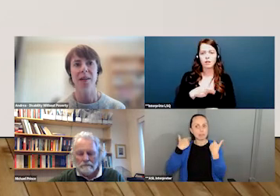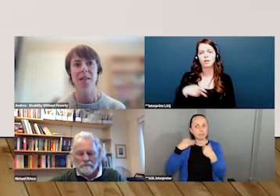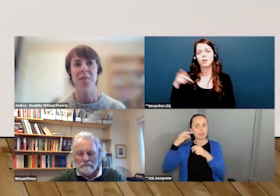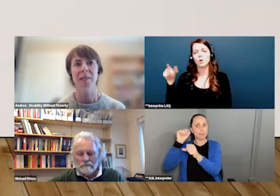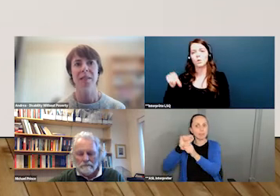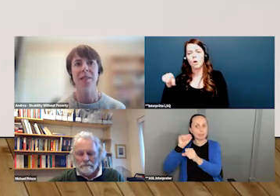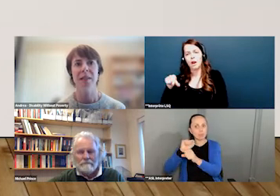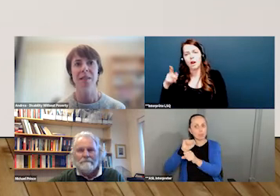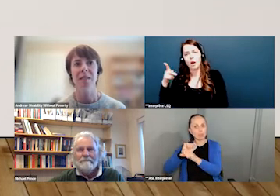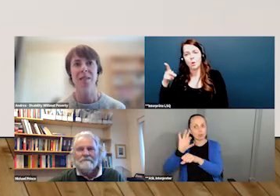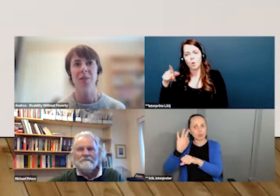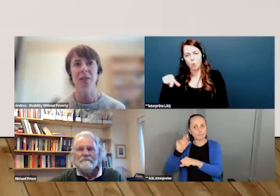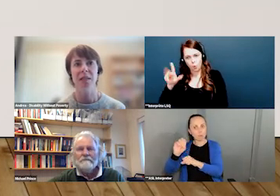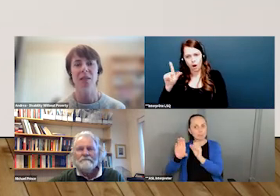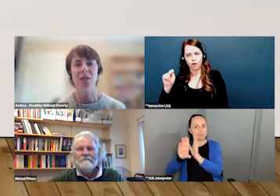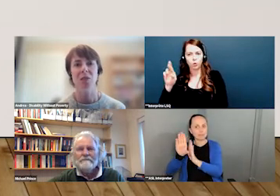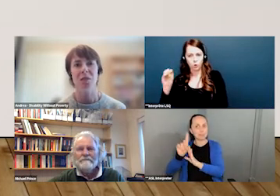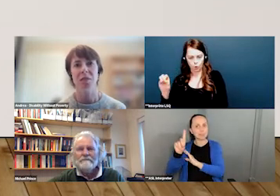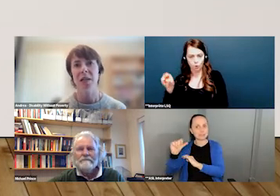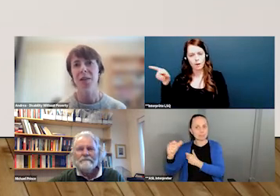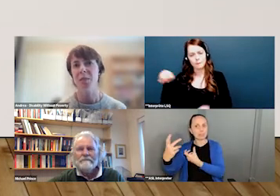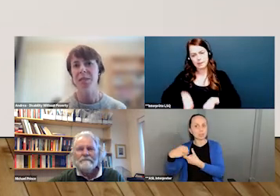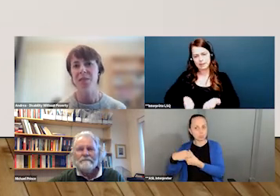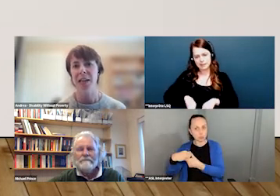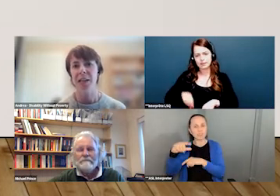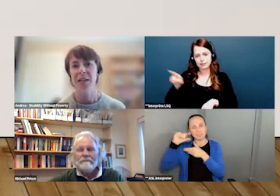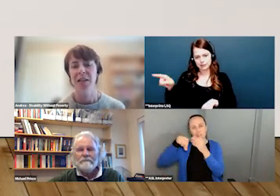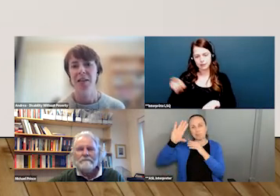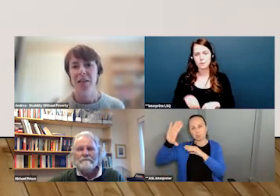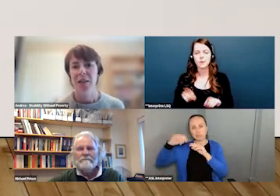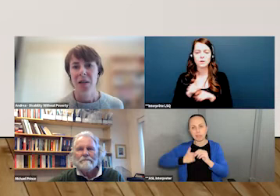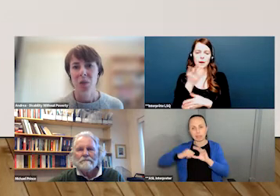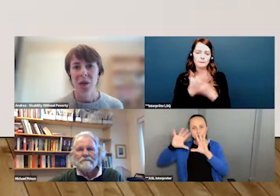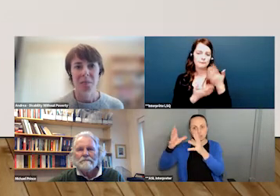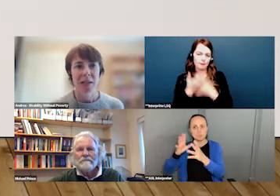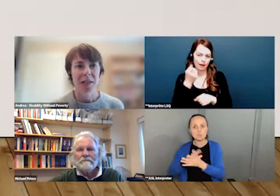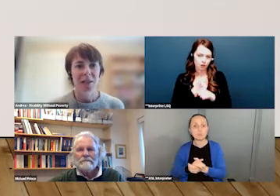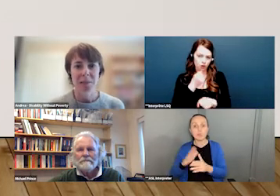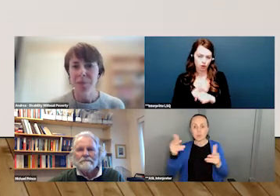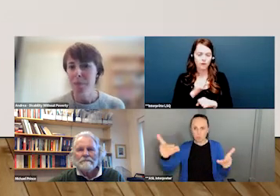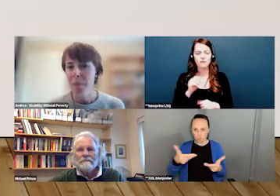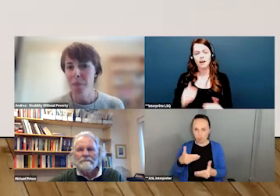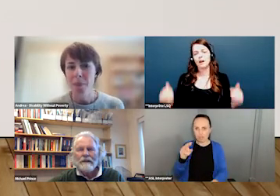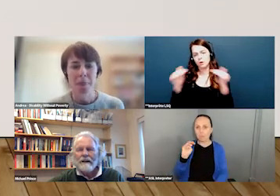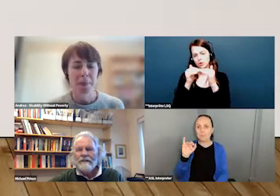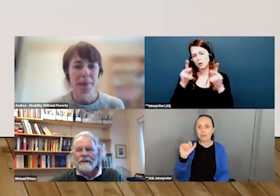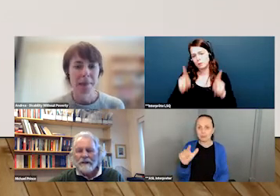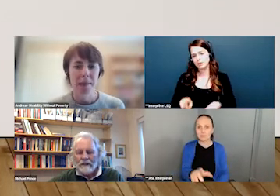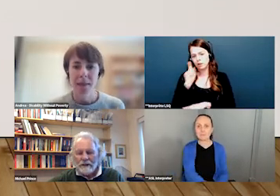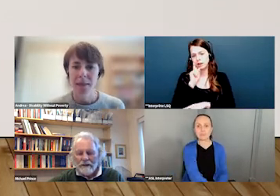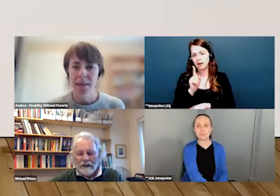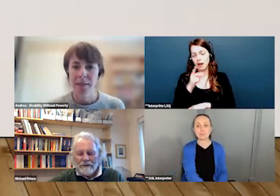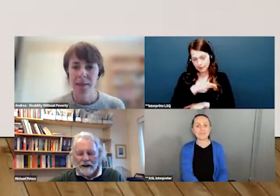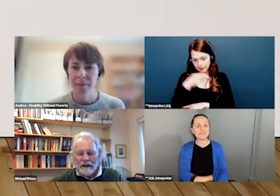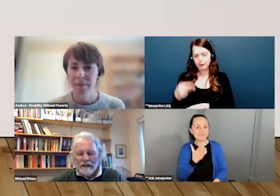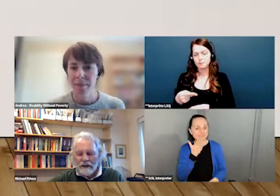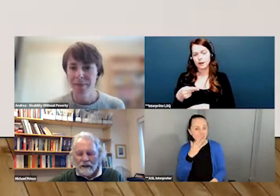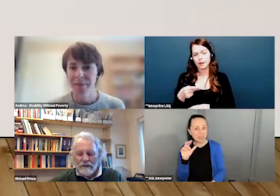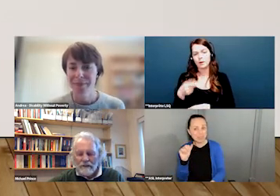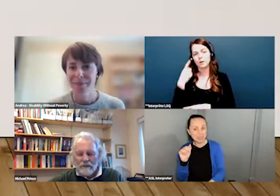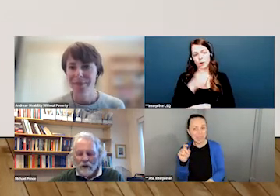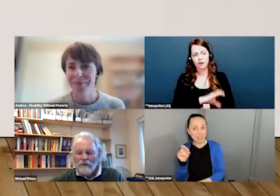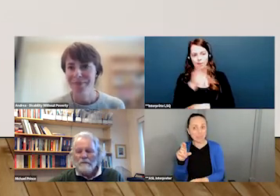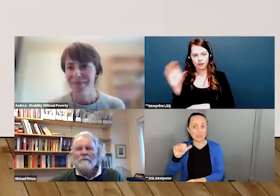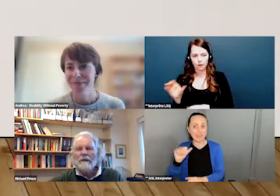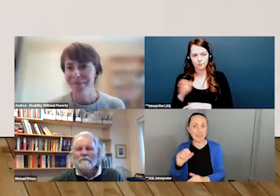Workforce Development and Disability Inclusion for the Government of Canada. Welcome, Michael. Thank you, Andrea,